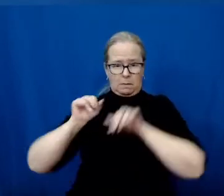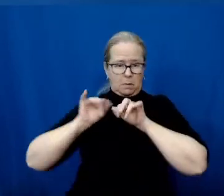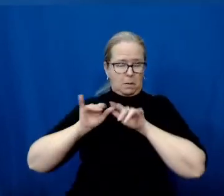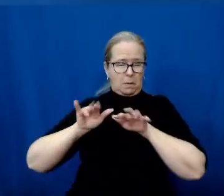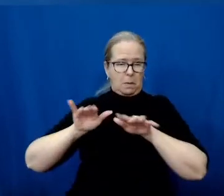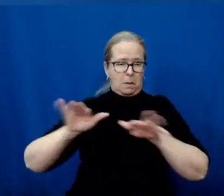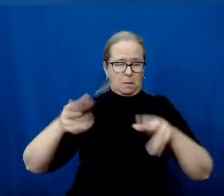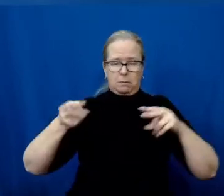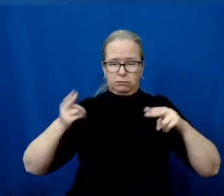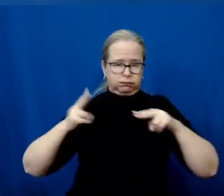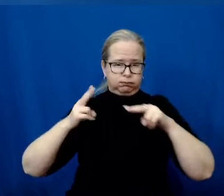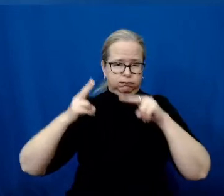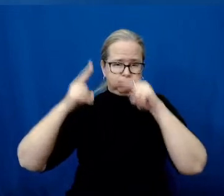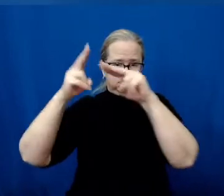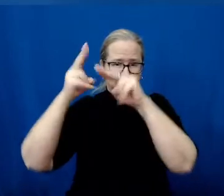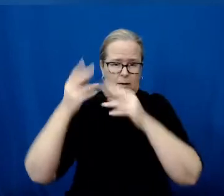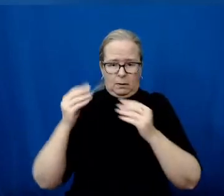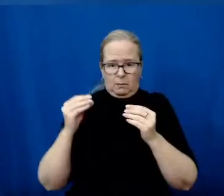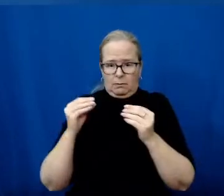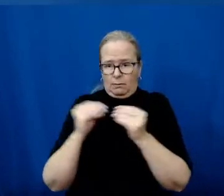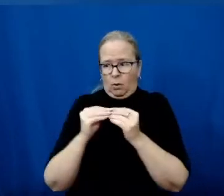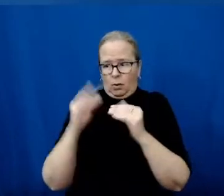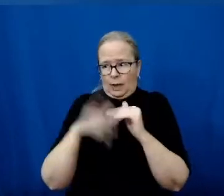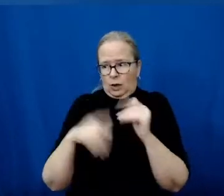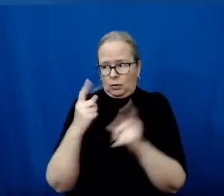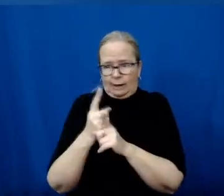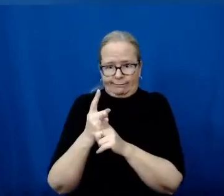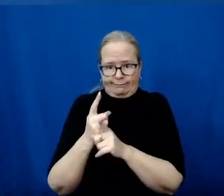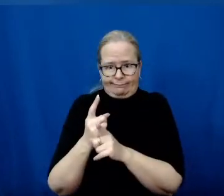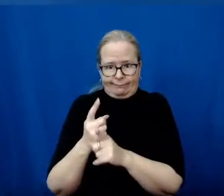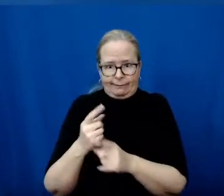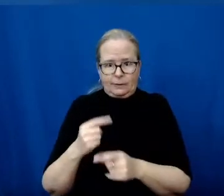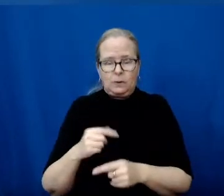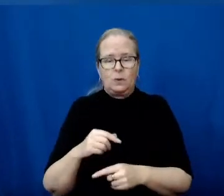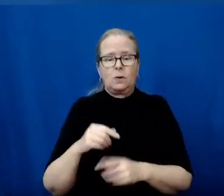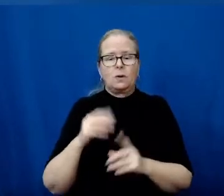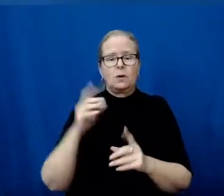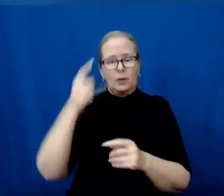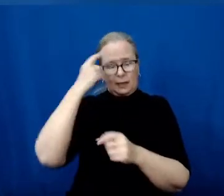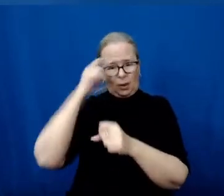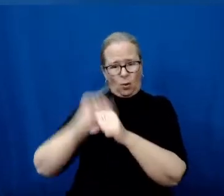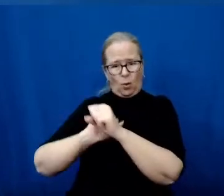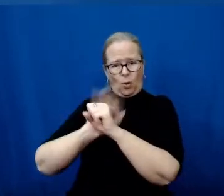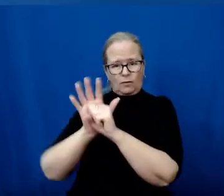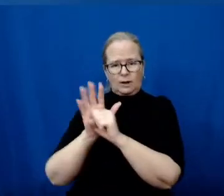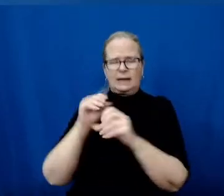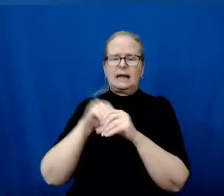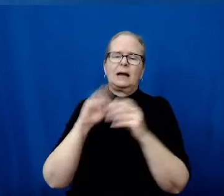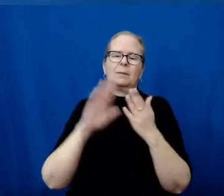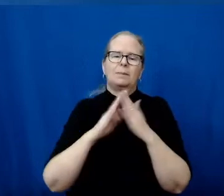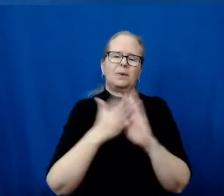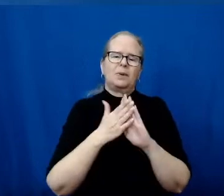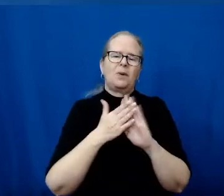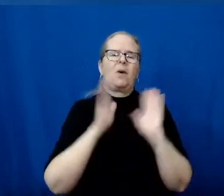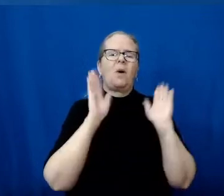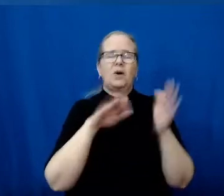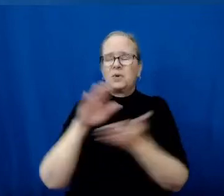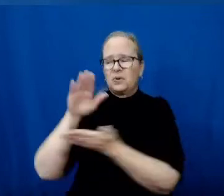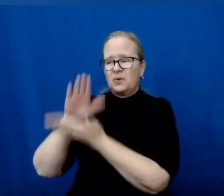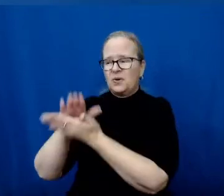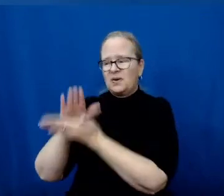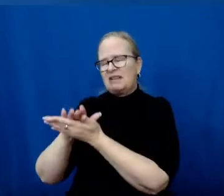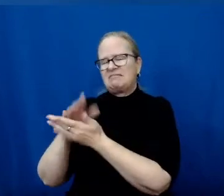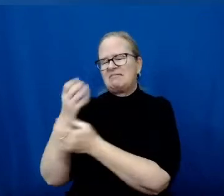fallacy to think that if COVID is in the communities, it won't appear in schools. And when it's appearing in schools and workplaces and other